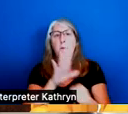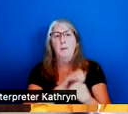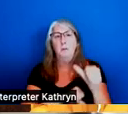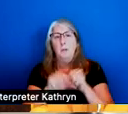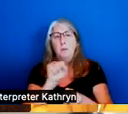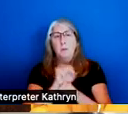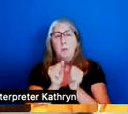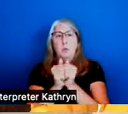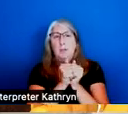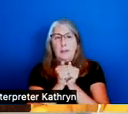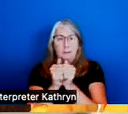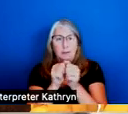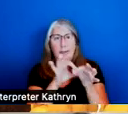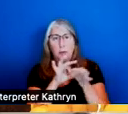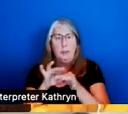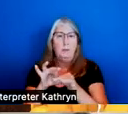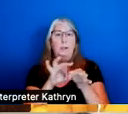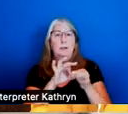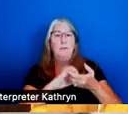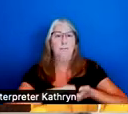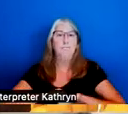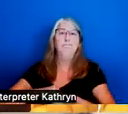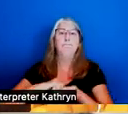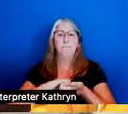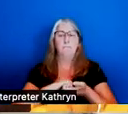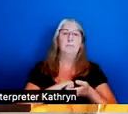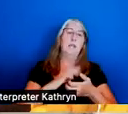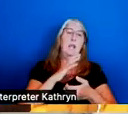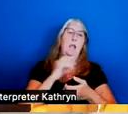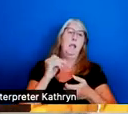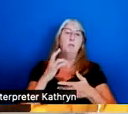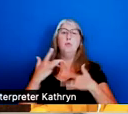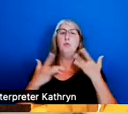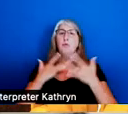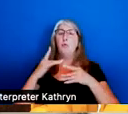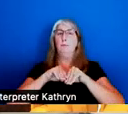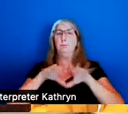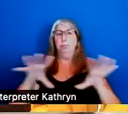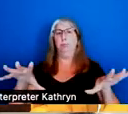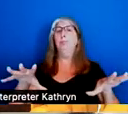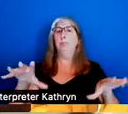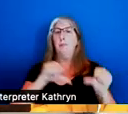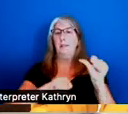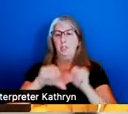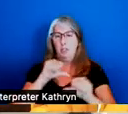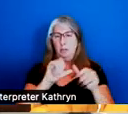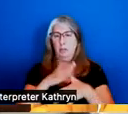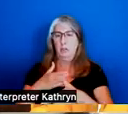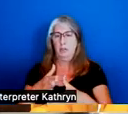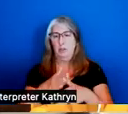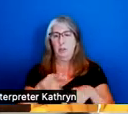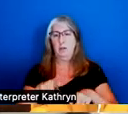work collectively and collaboratively, and to really bring joy and share that joy with one another as we work